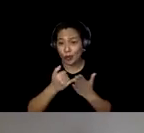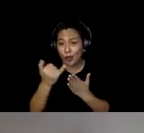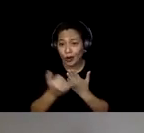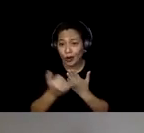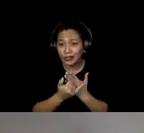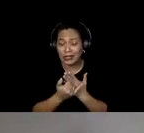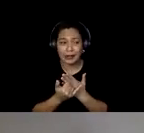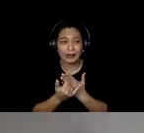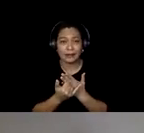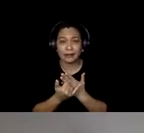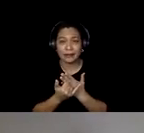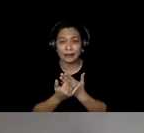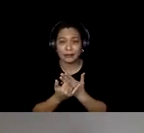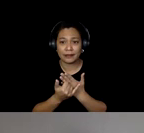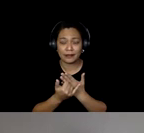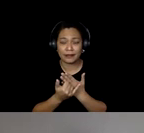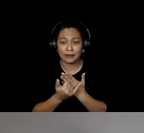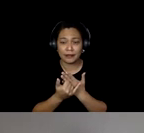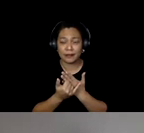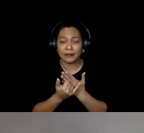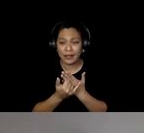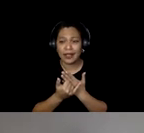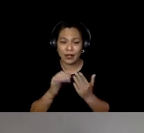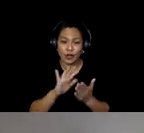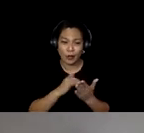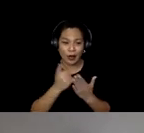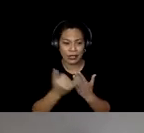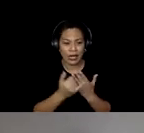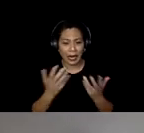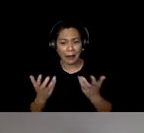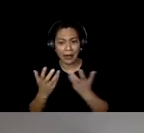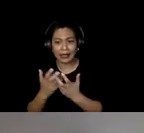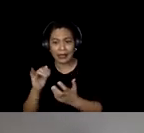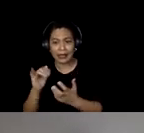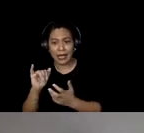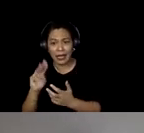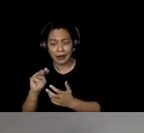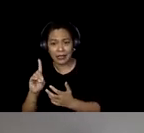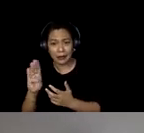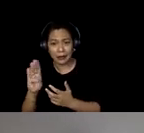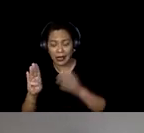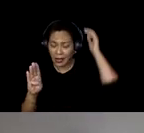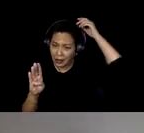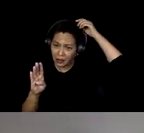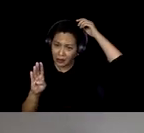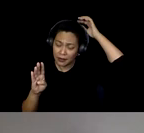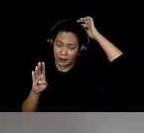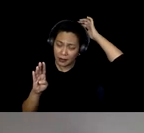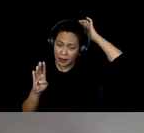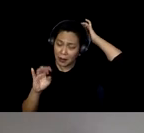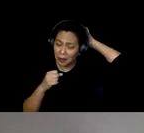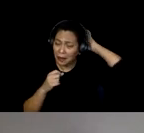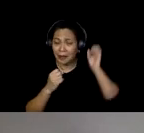sense or that qualifies for IMDb, make sure that you try to get listed on IMDb. There are